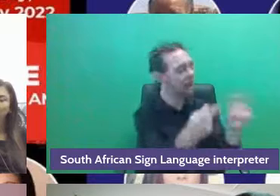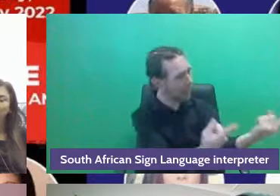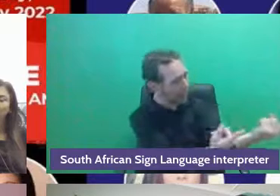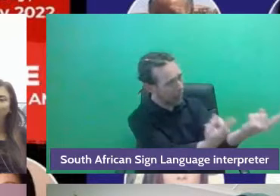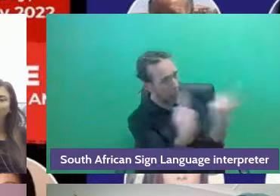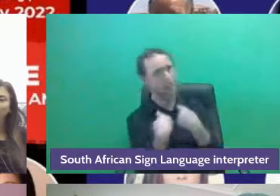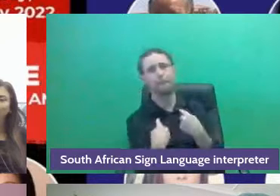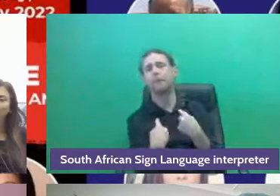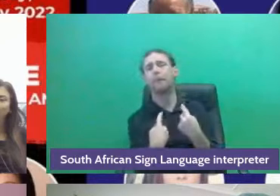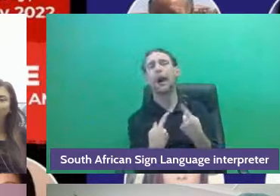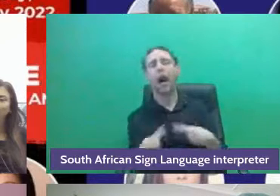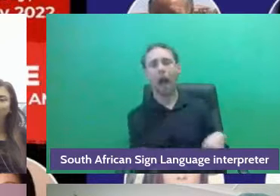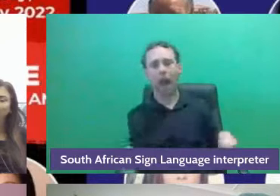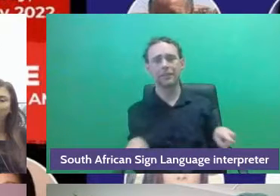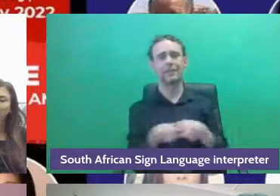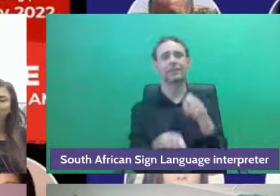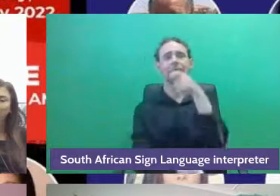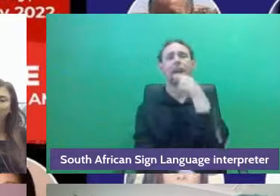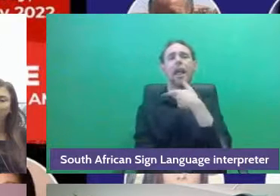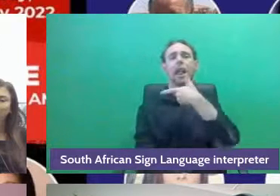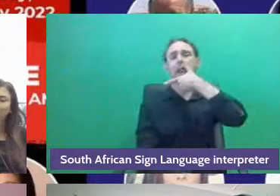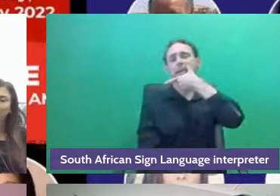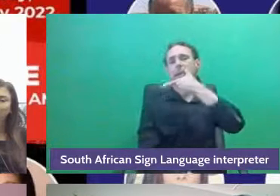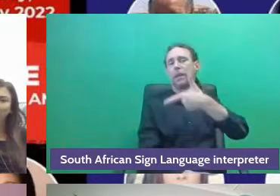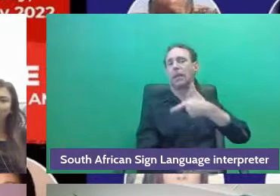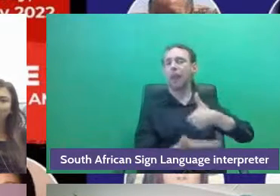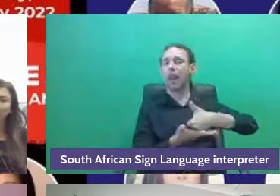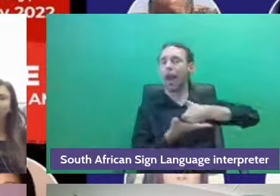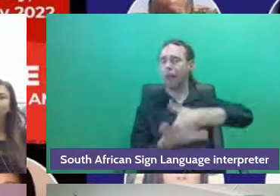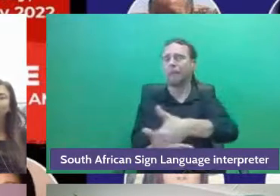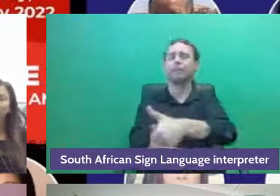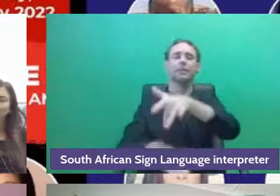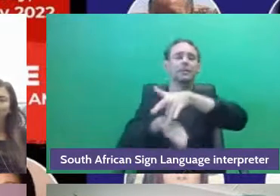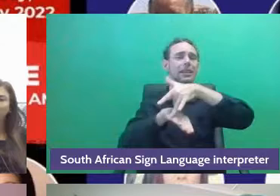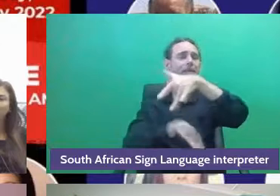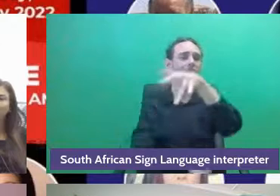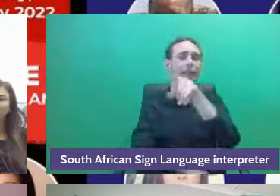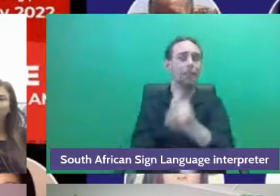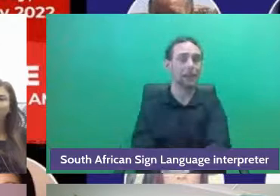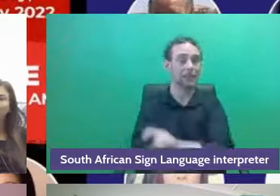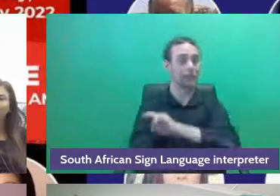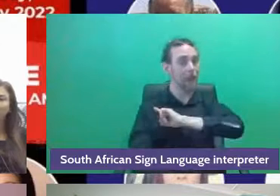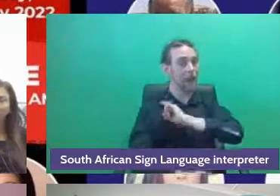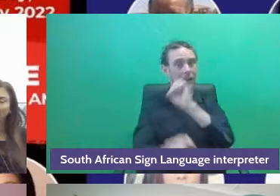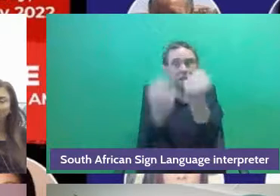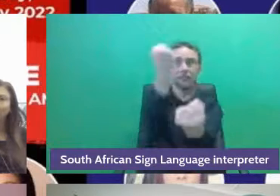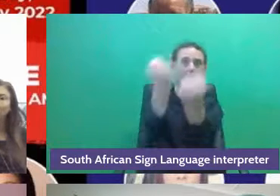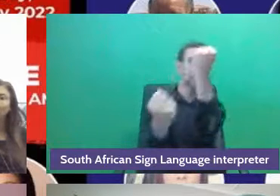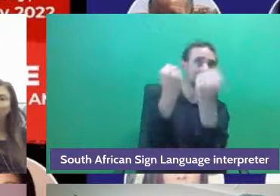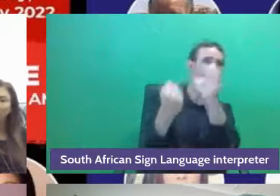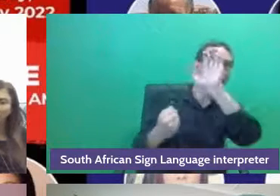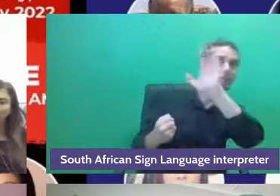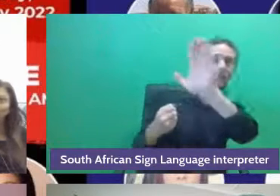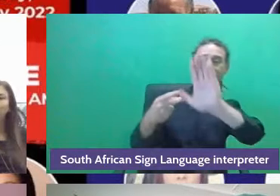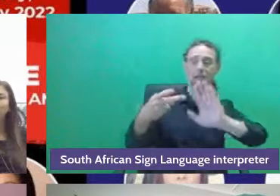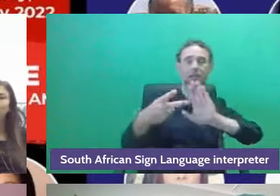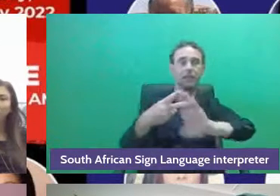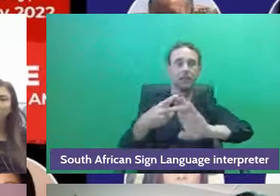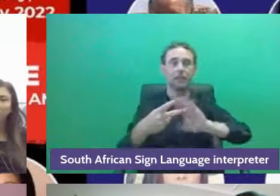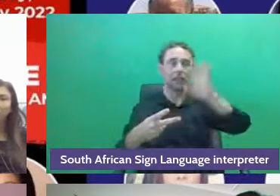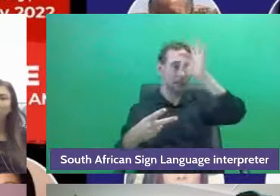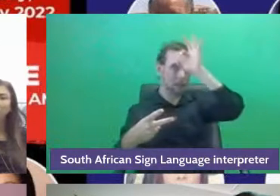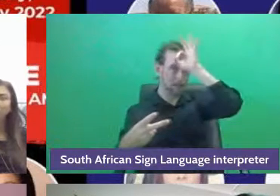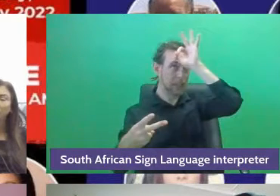having to assist us in terms of sensitization with our Justice Department, our subs, and also just the community at